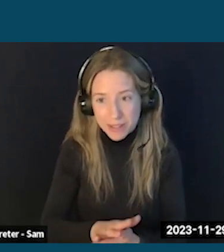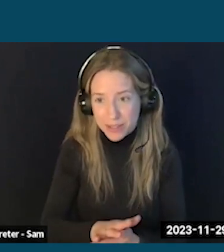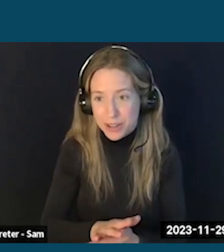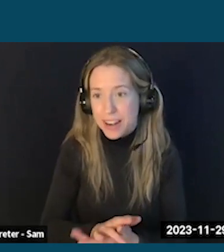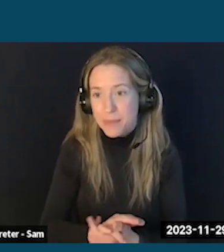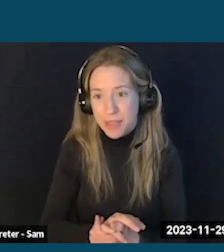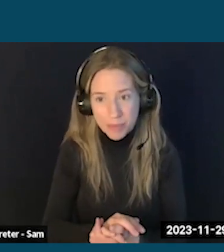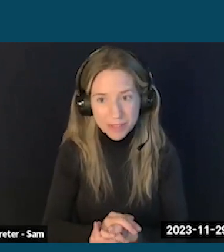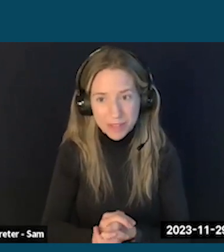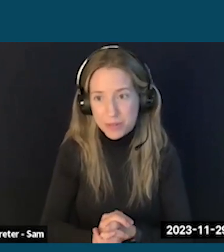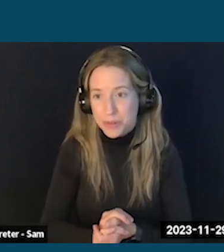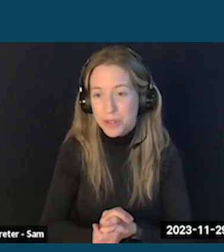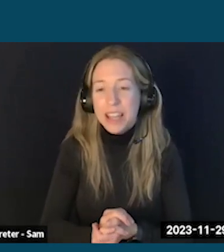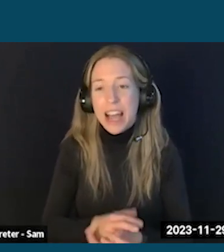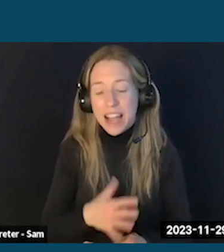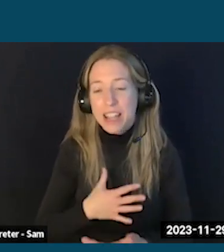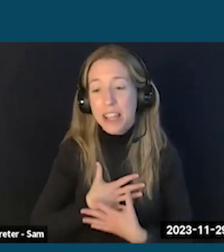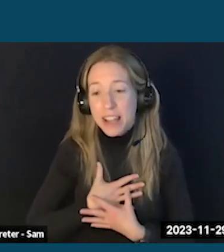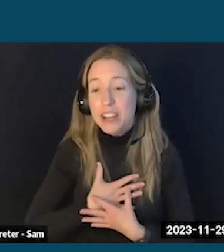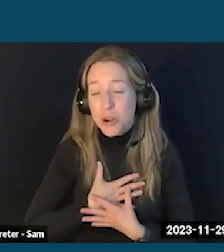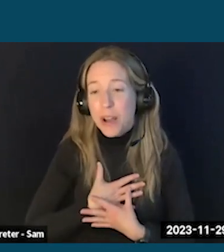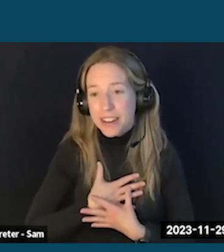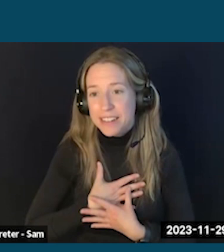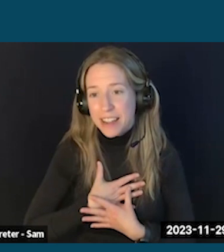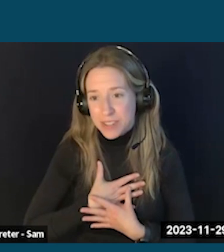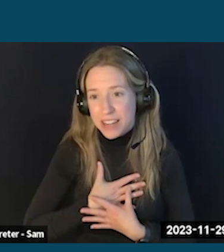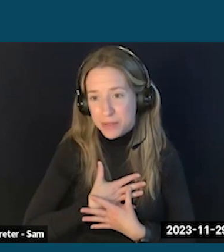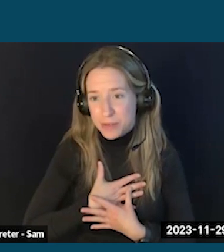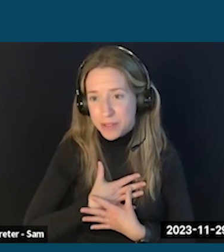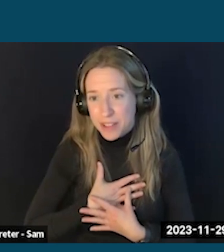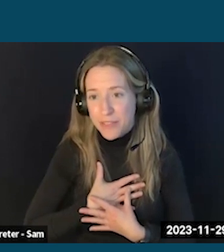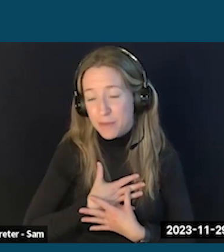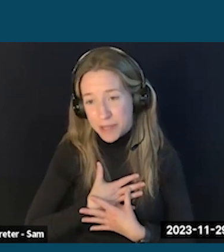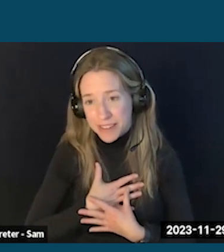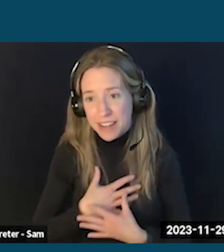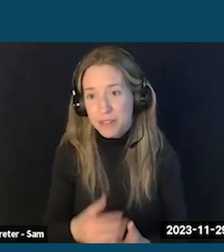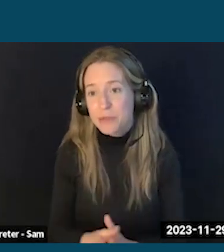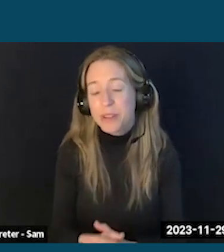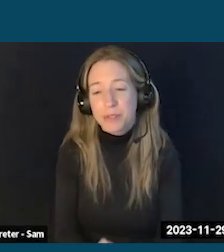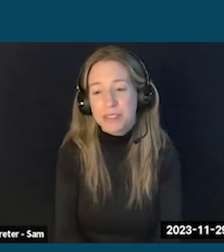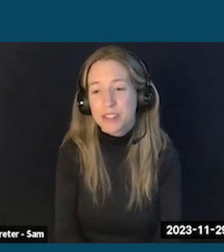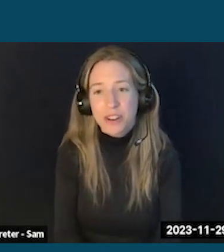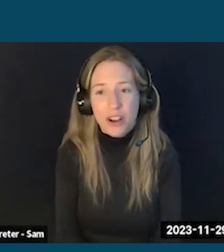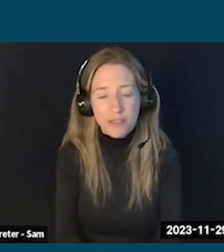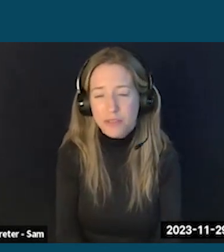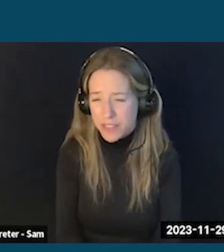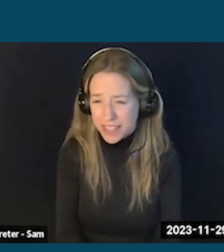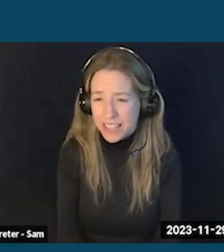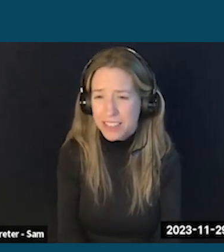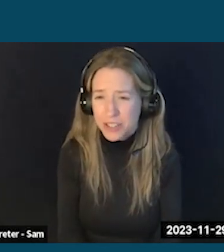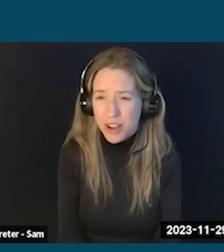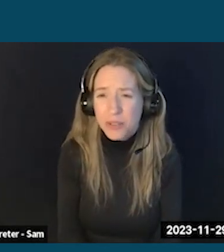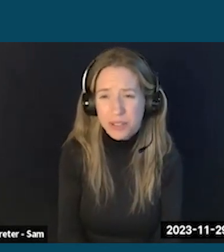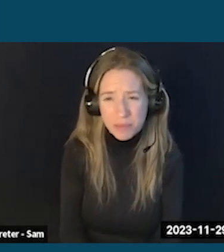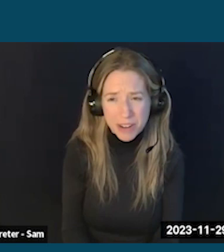I'm a counselor. I'm a therapist in school. I have diagnosed myself. I have been diagnosed, but it was such an awful